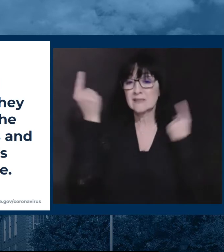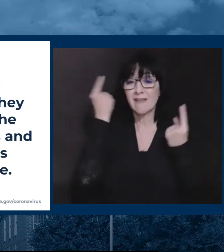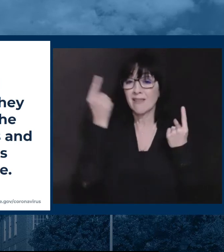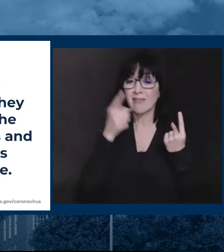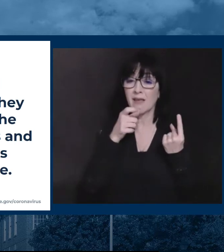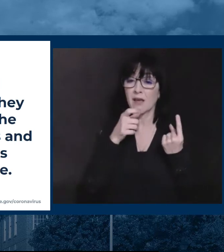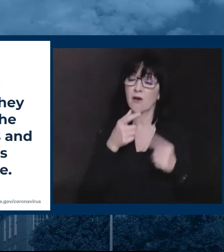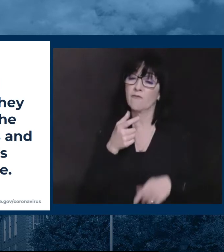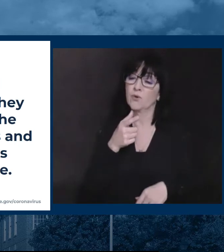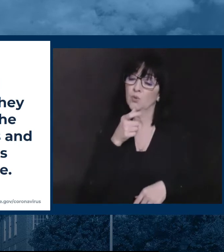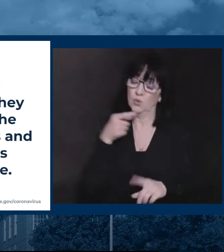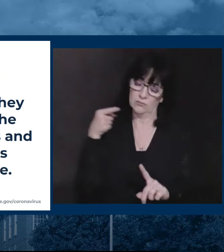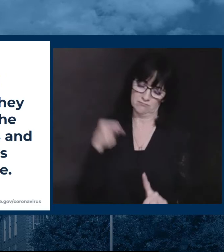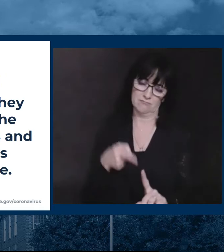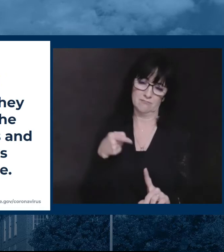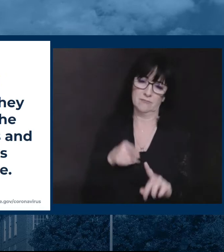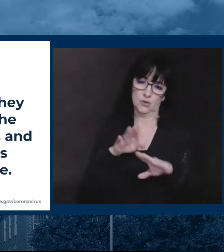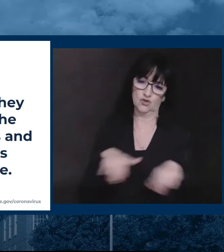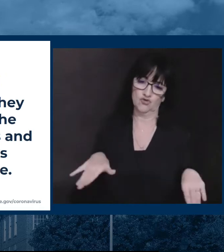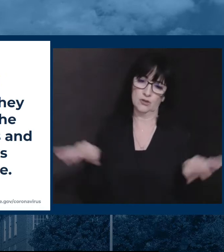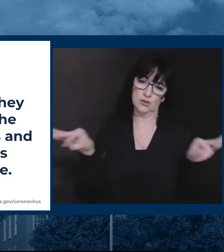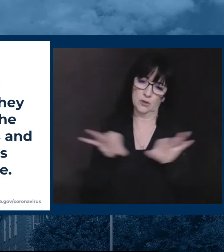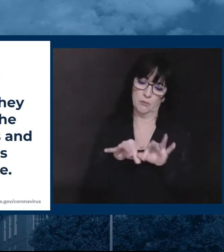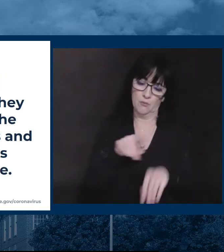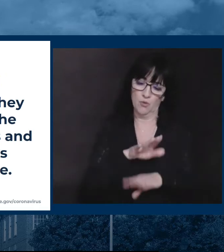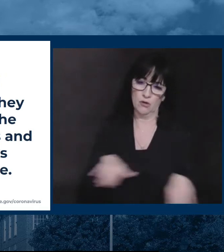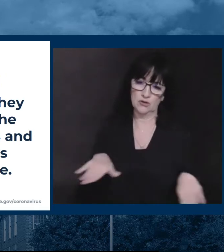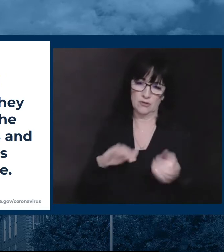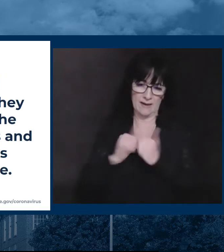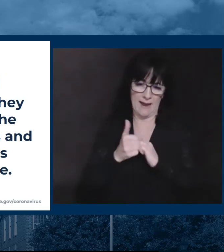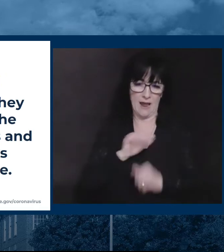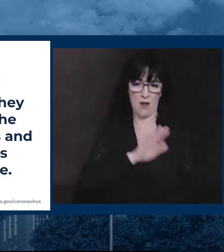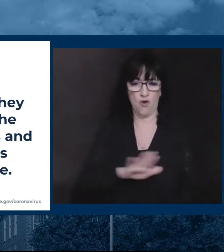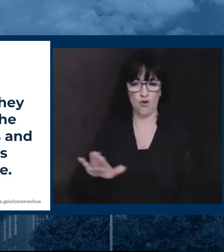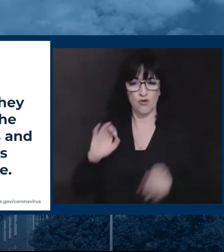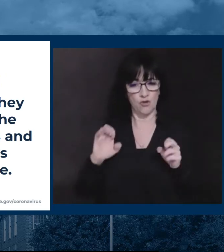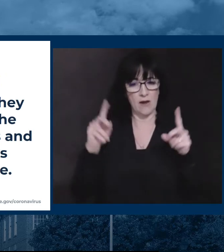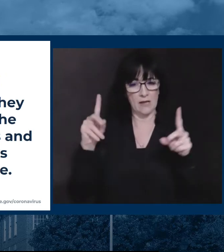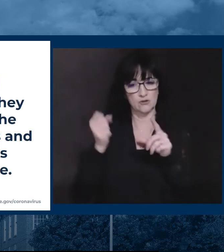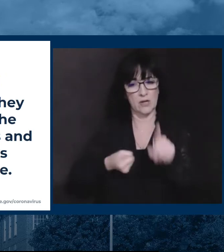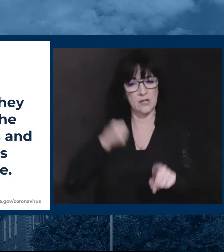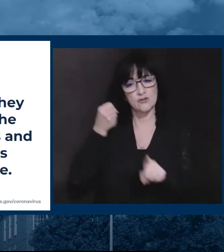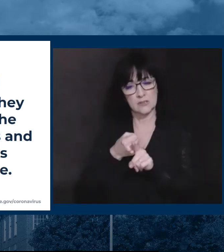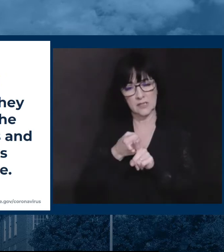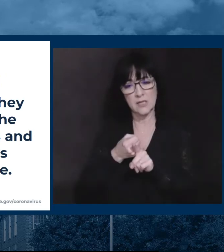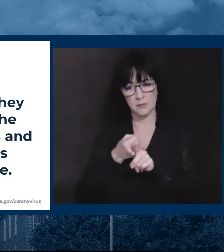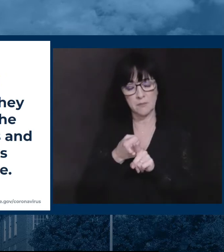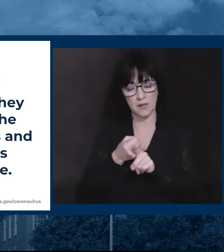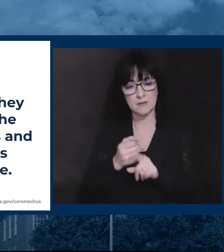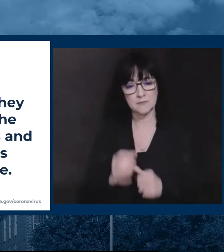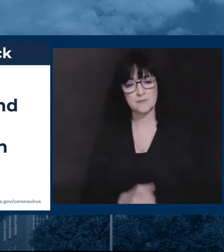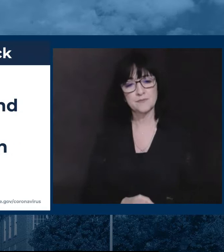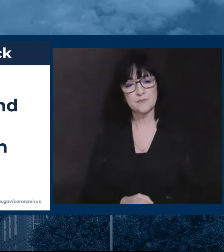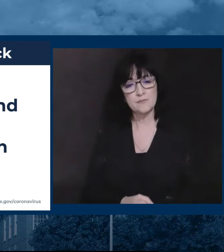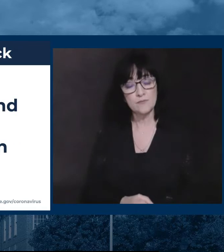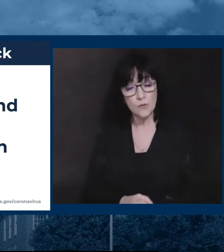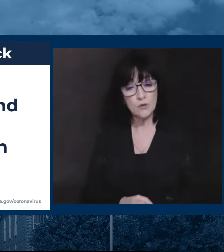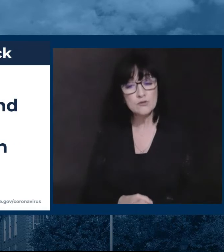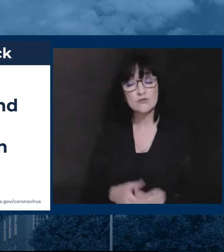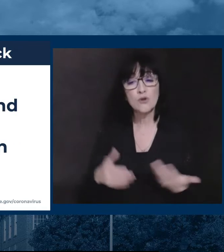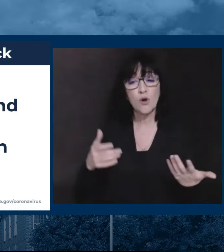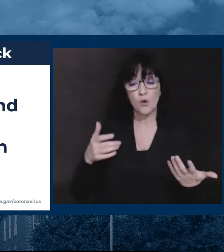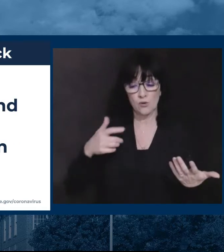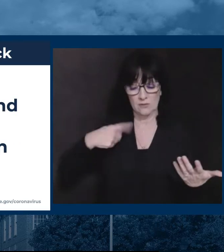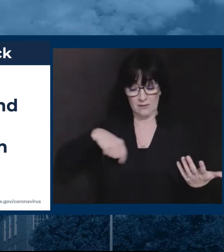they are with us at least part of the time for several of the days each week. So asking what we could do as a state